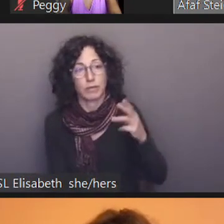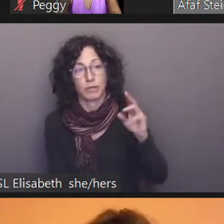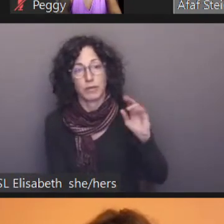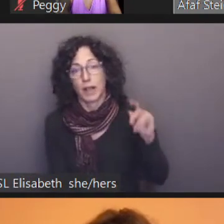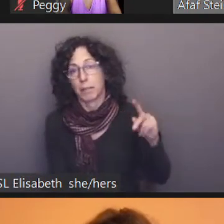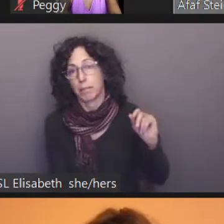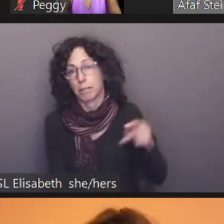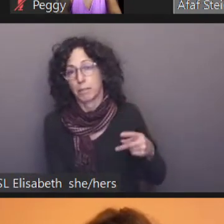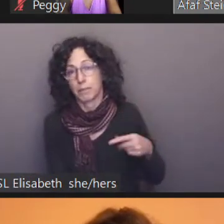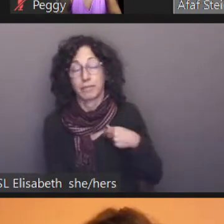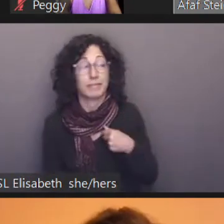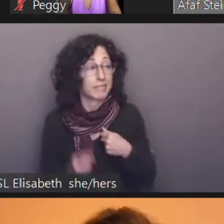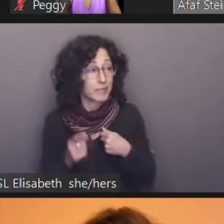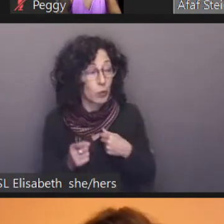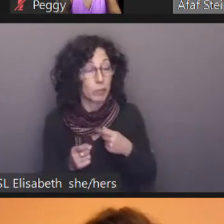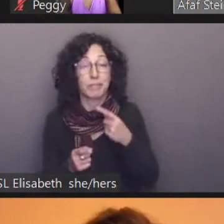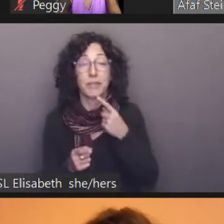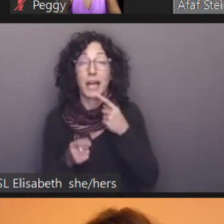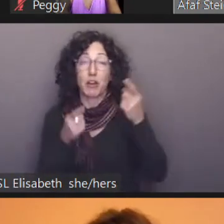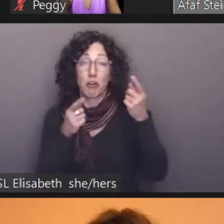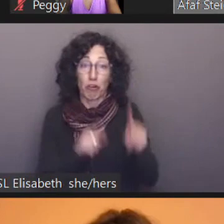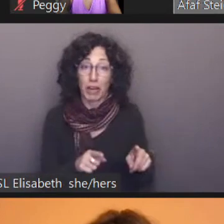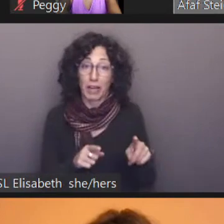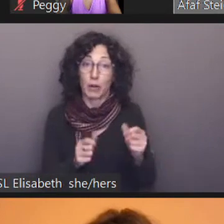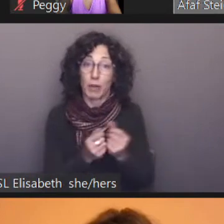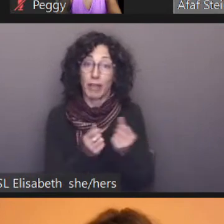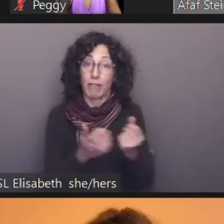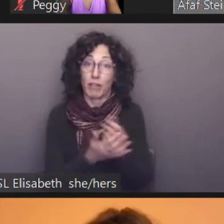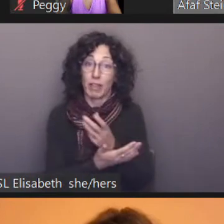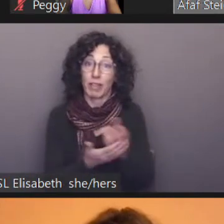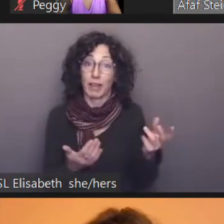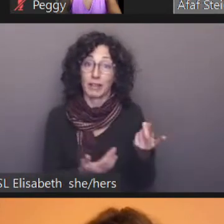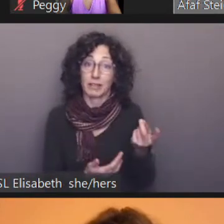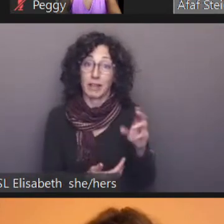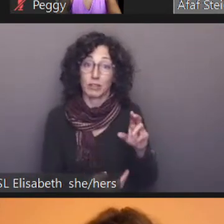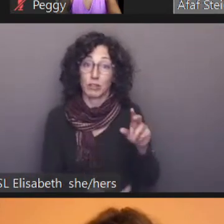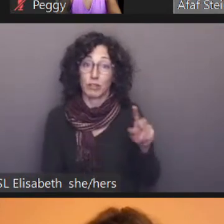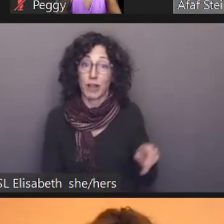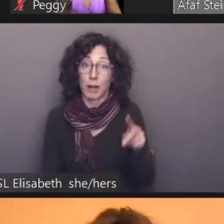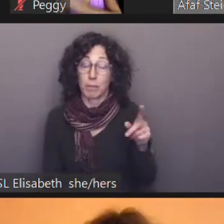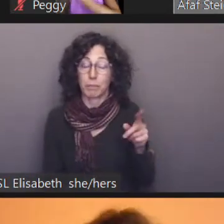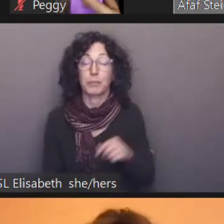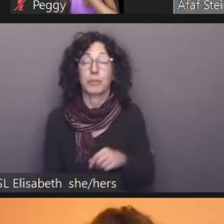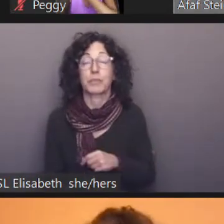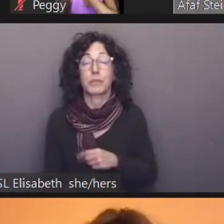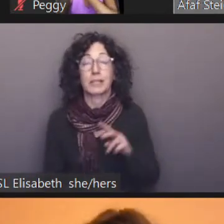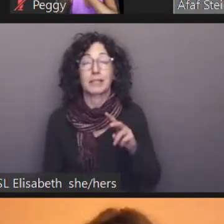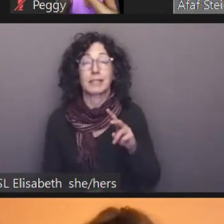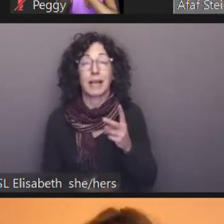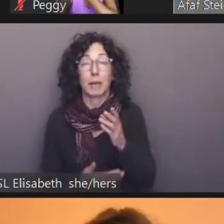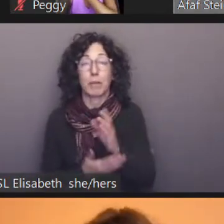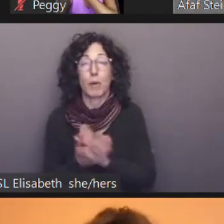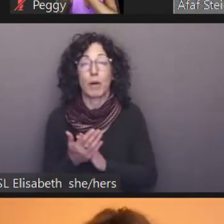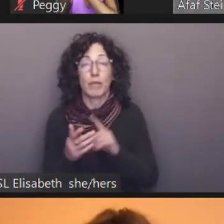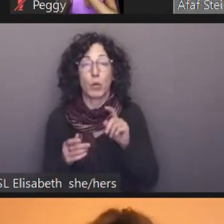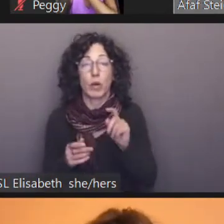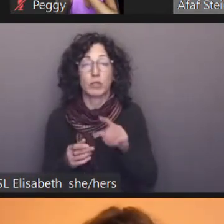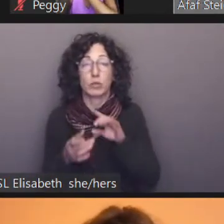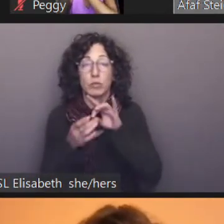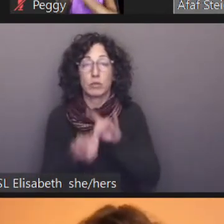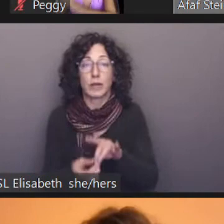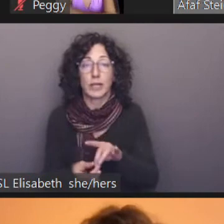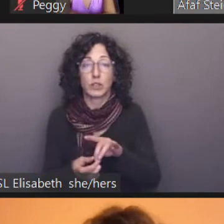that Dr. Phillip just said, and also hit, I think the second part of the question was around testing requirements,